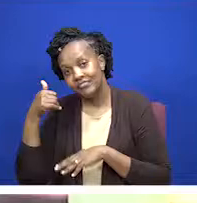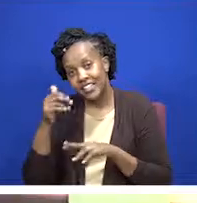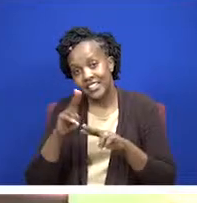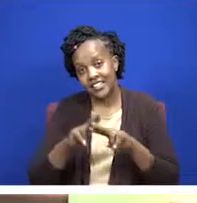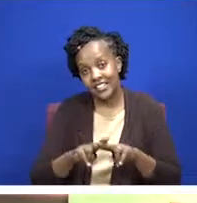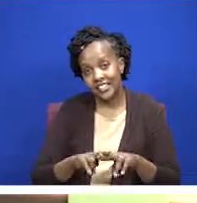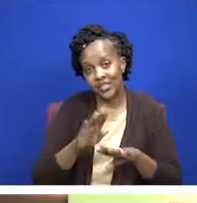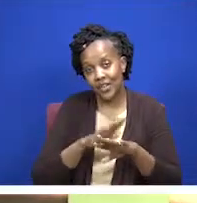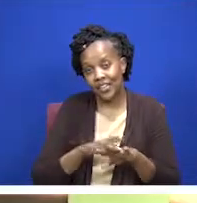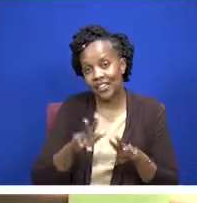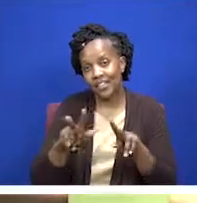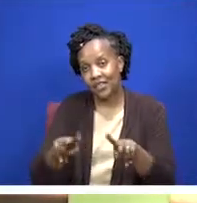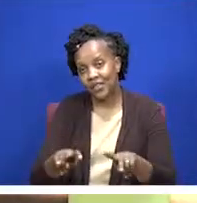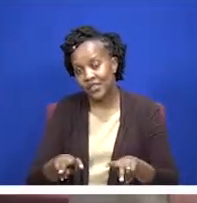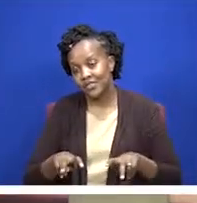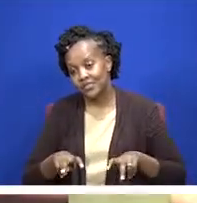throne?